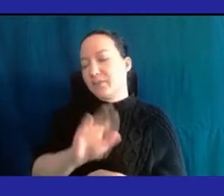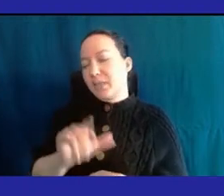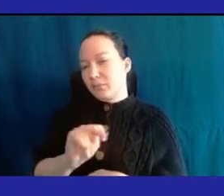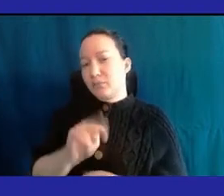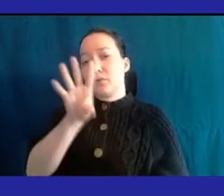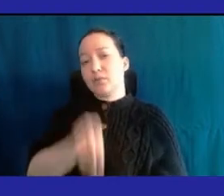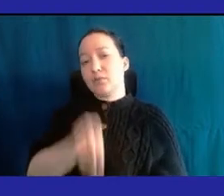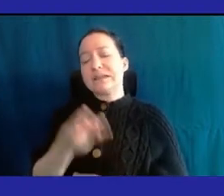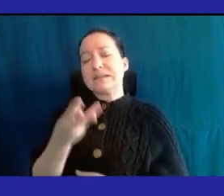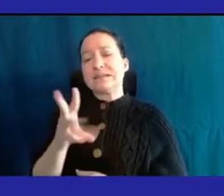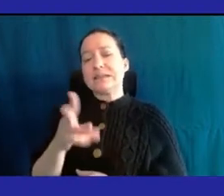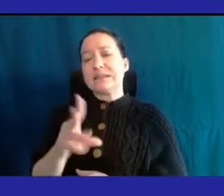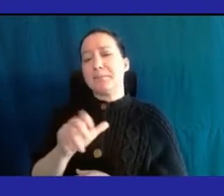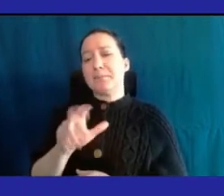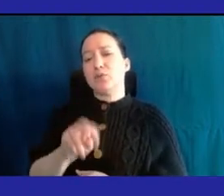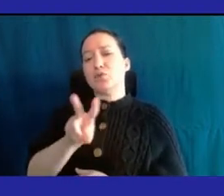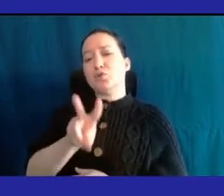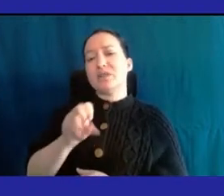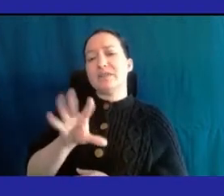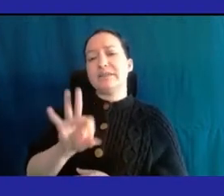of